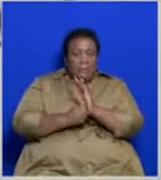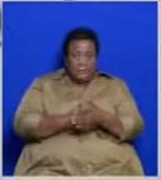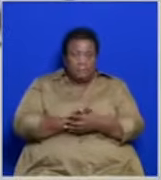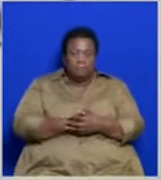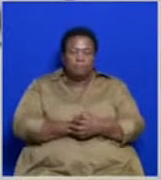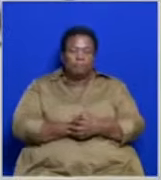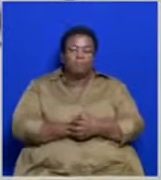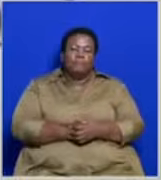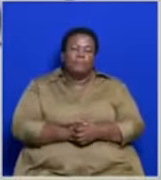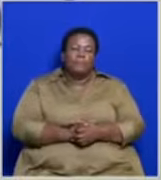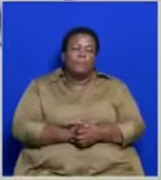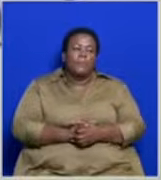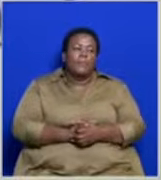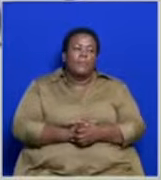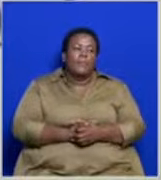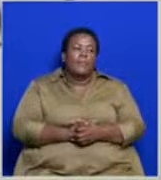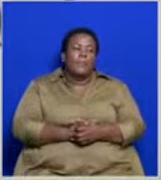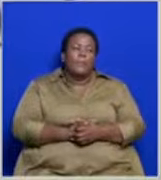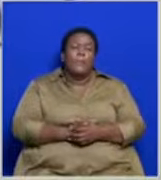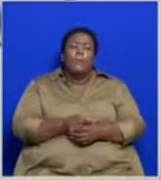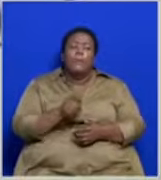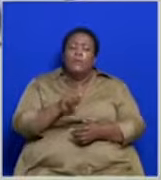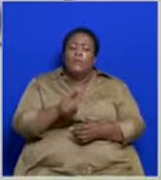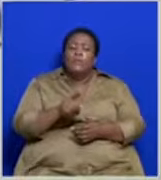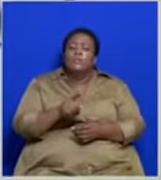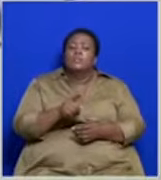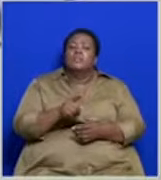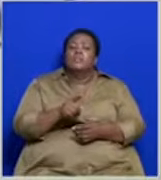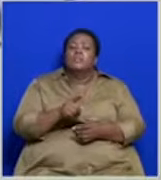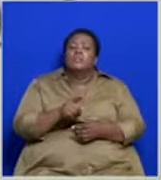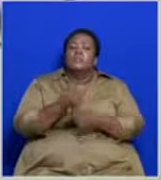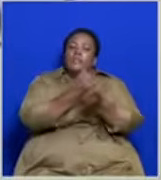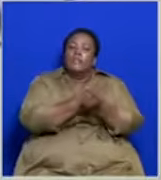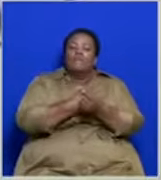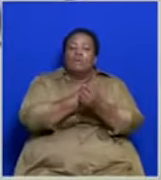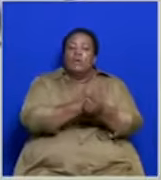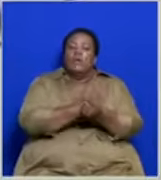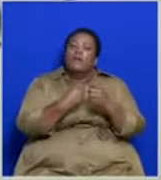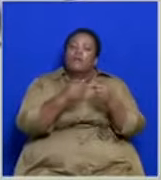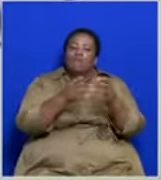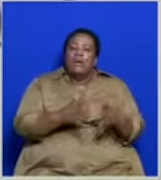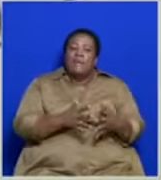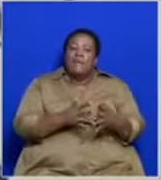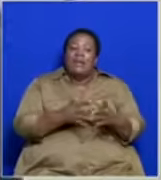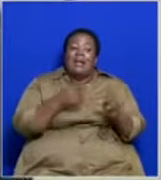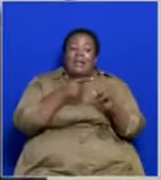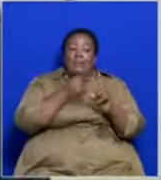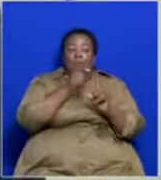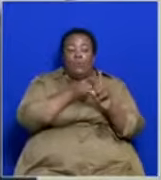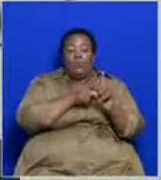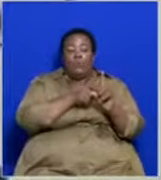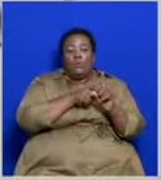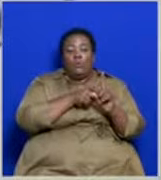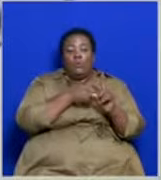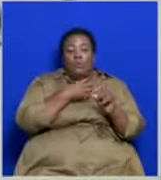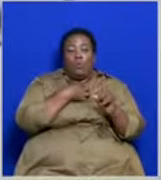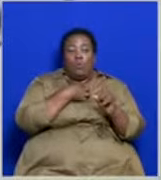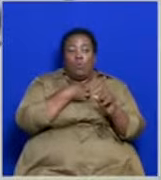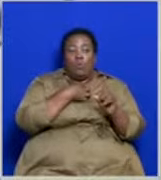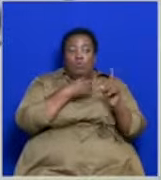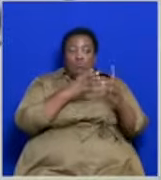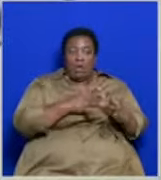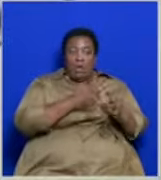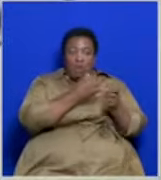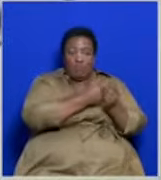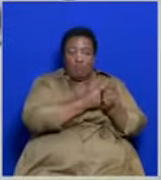This is the truck driver hired by the complainant. This is the lawful driver. I'll read the statement. Thank